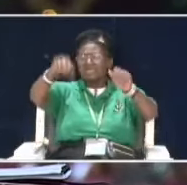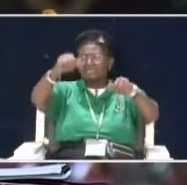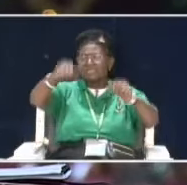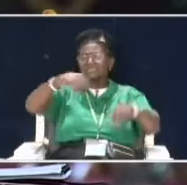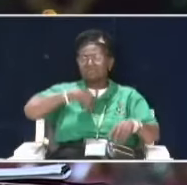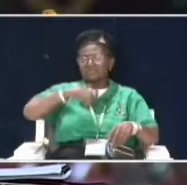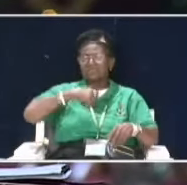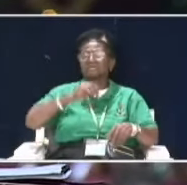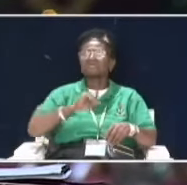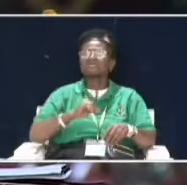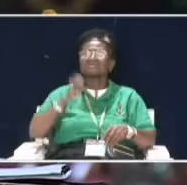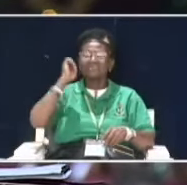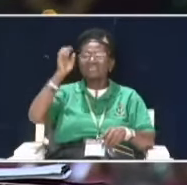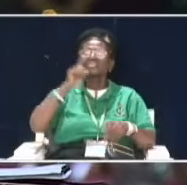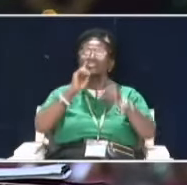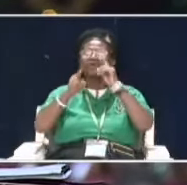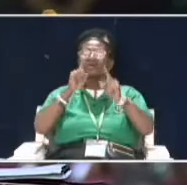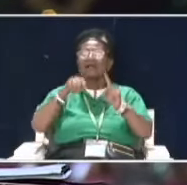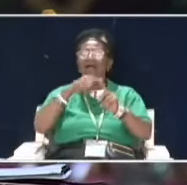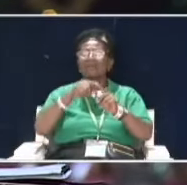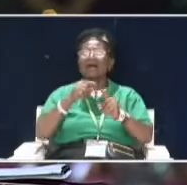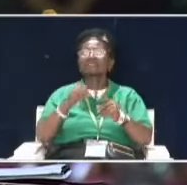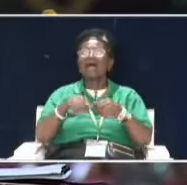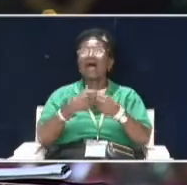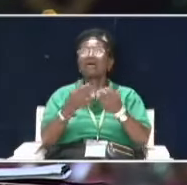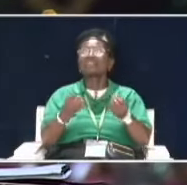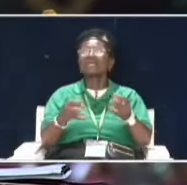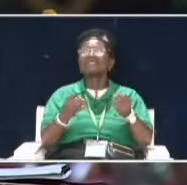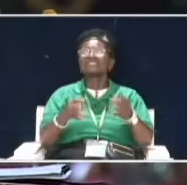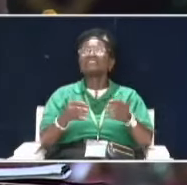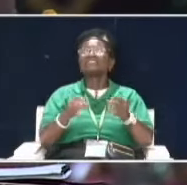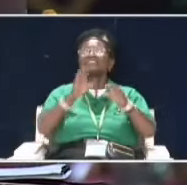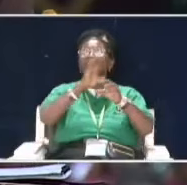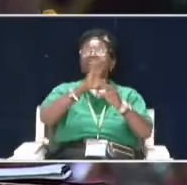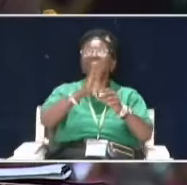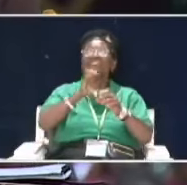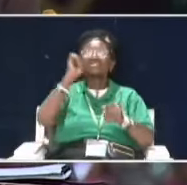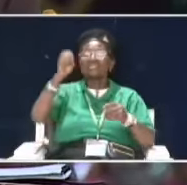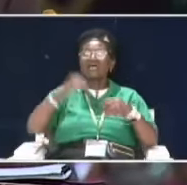He even talked about how many churches he has built.